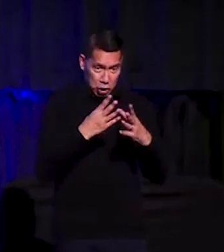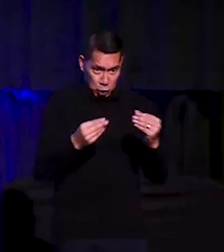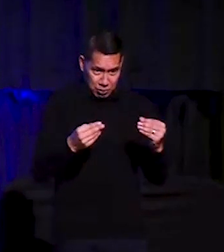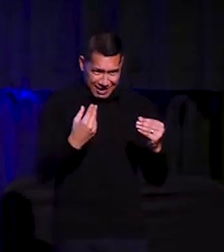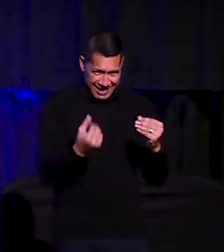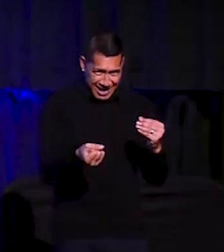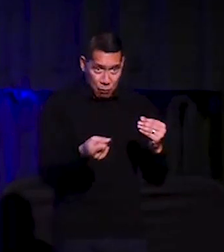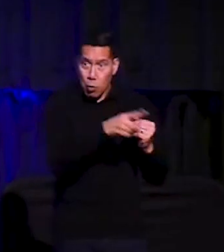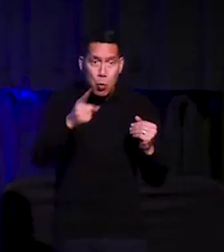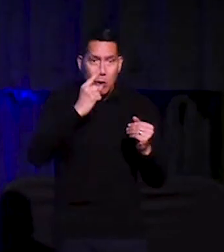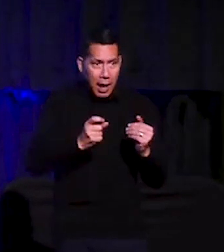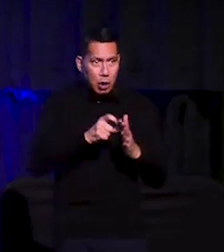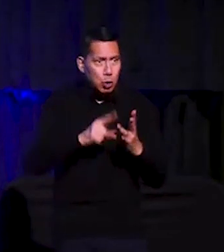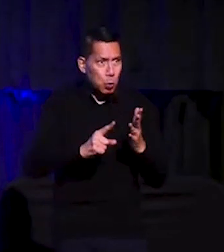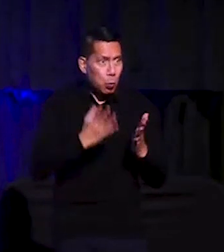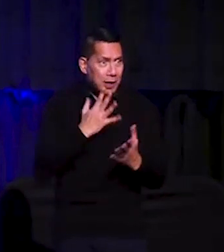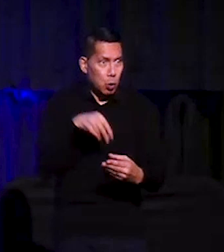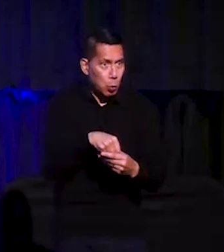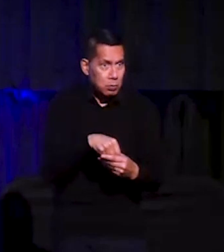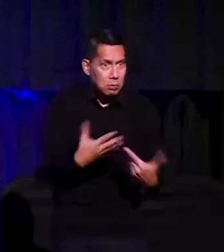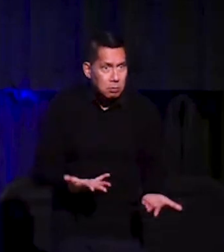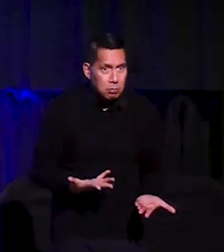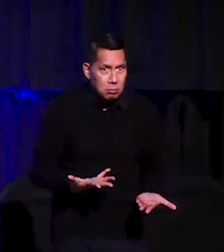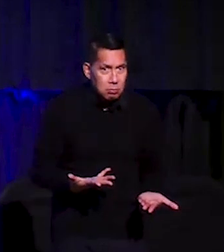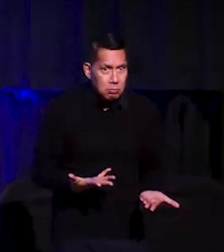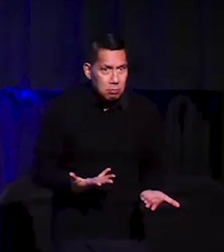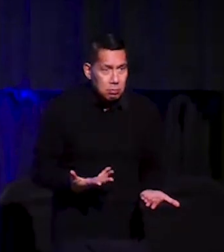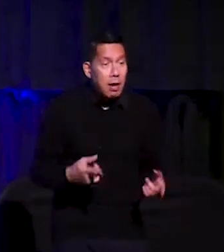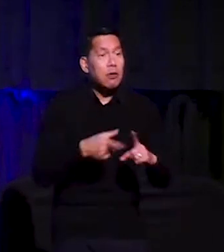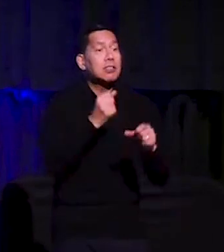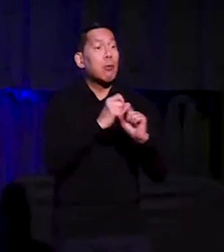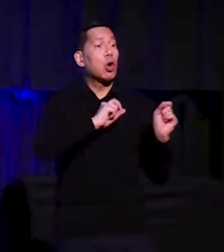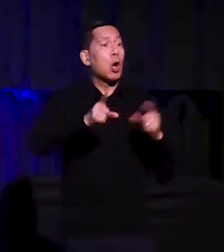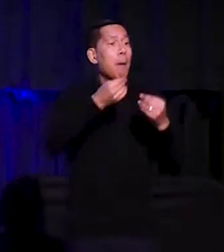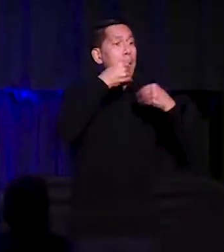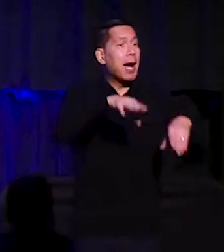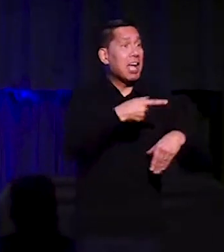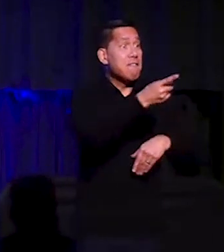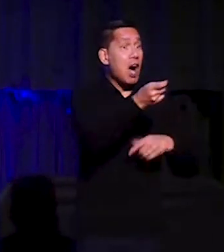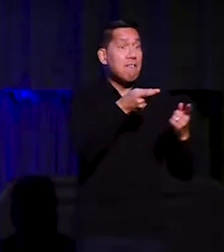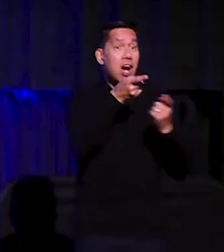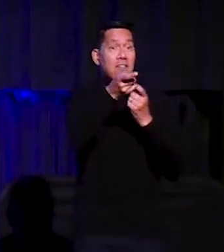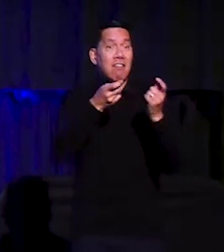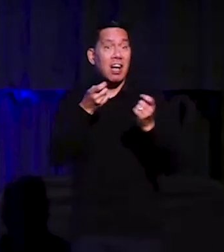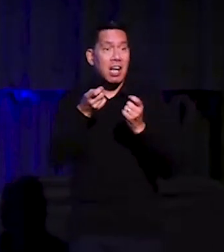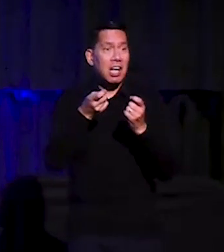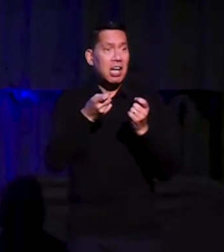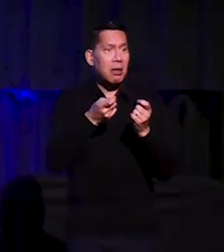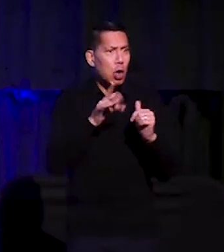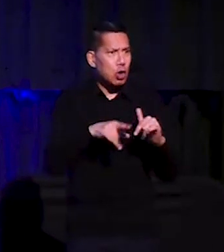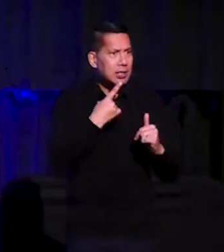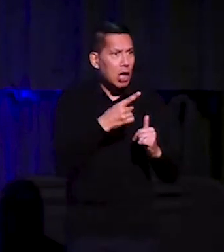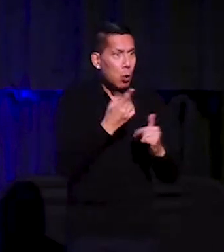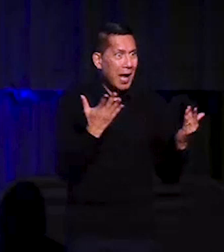can all feel it when we are getting excluded. So it's like being invited to a party, but they don't tell you where to come,